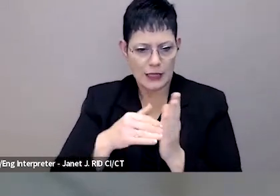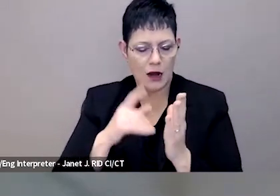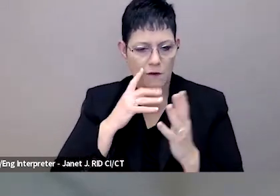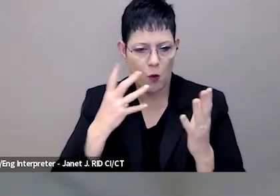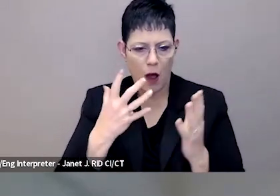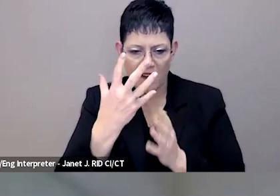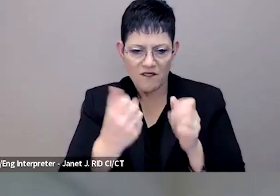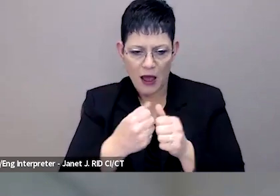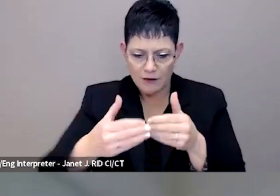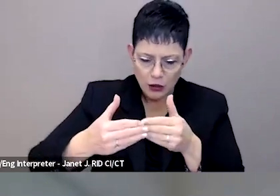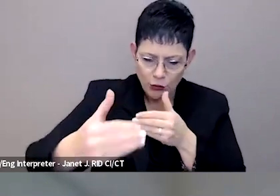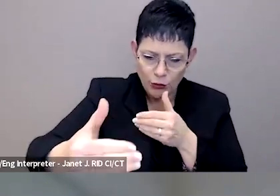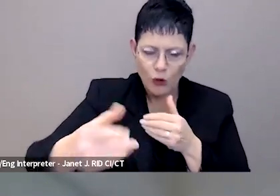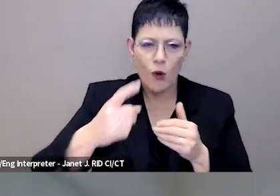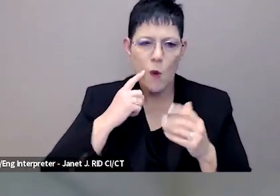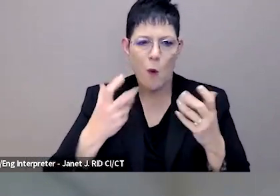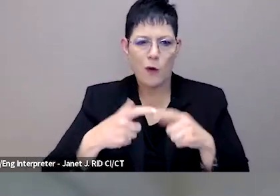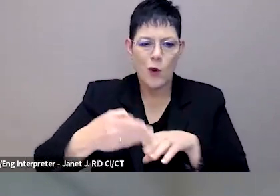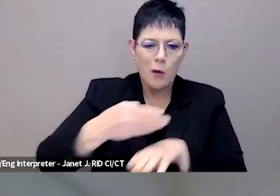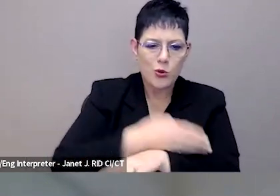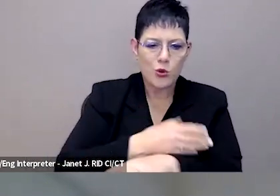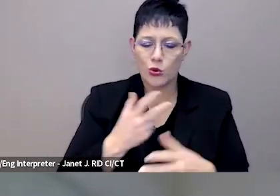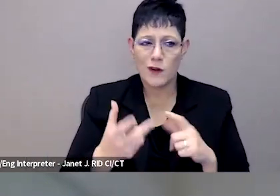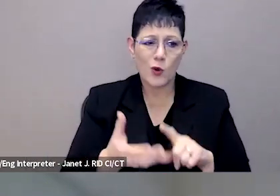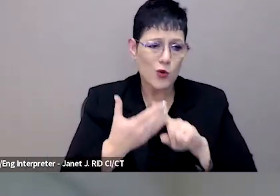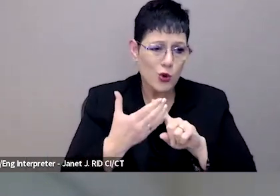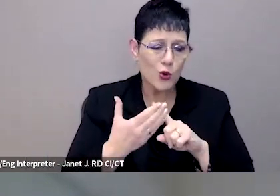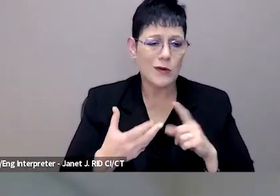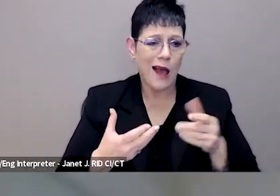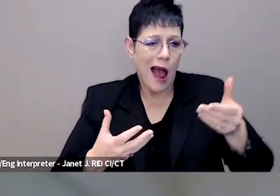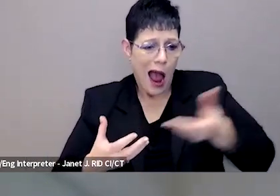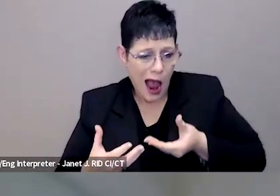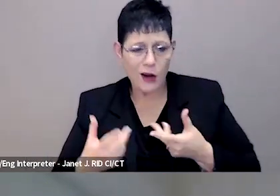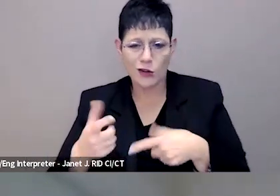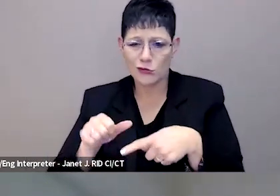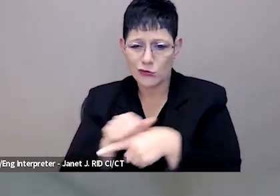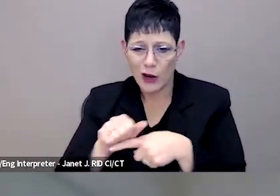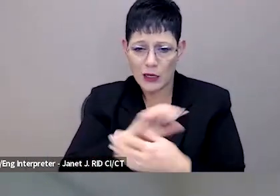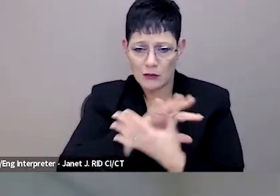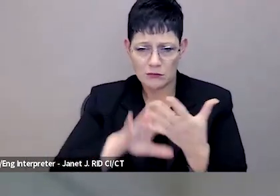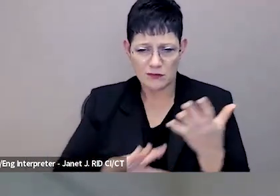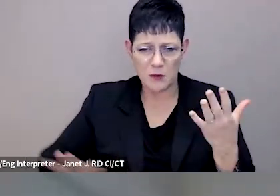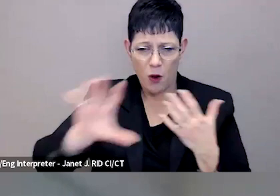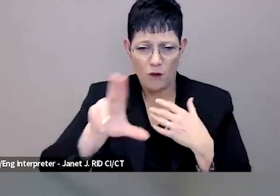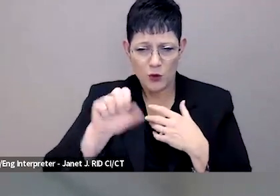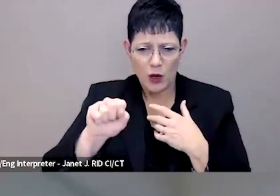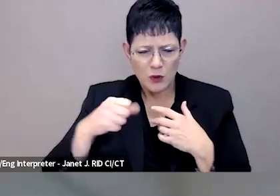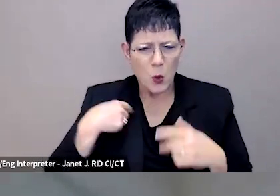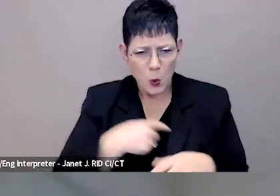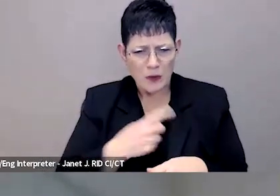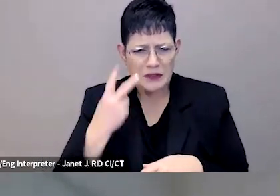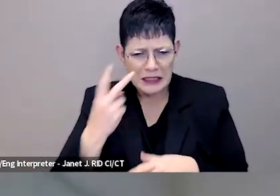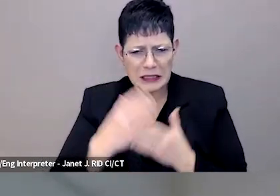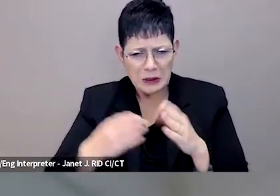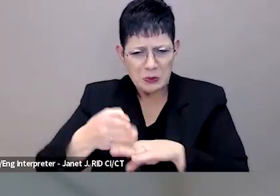direct care workforce recruitment, training, and retention across the country. So progress has been